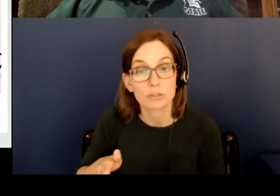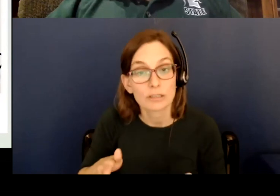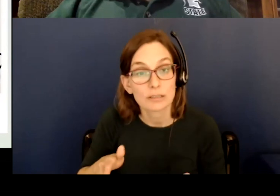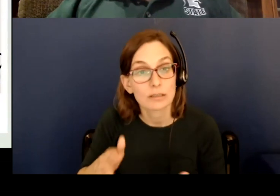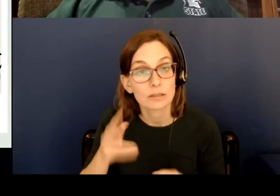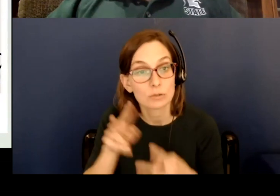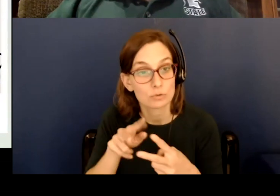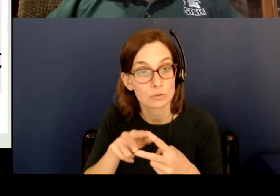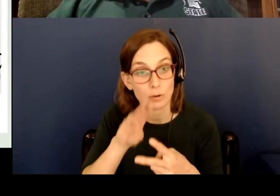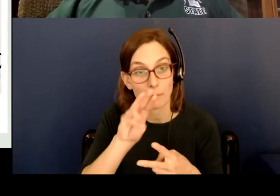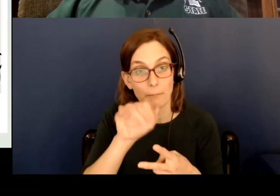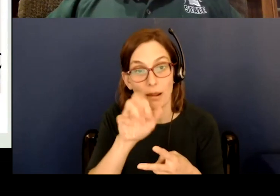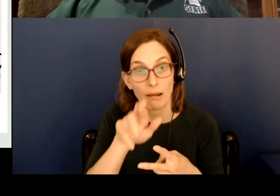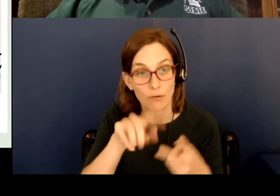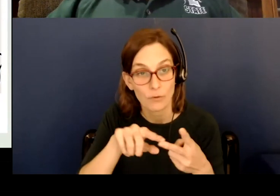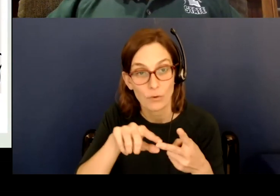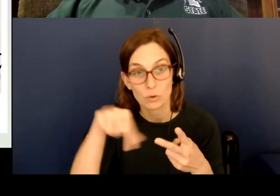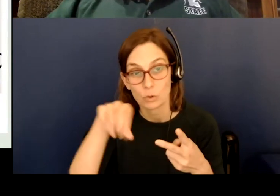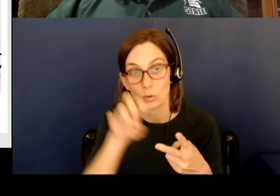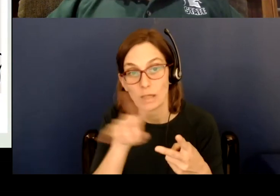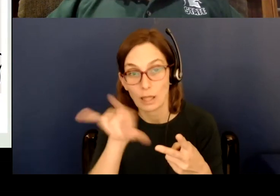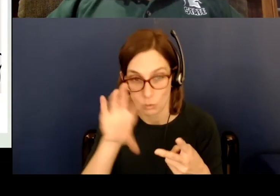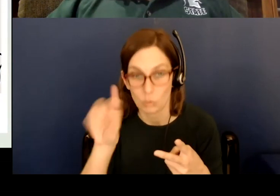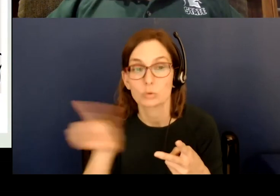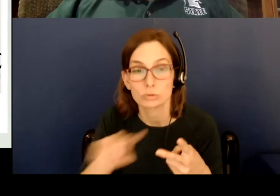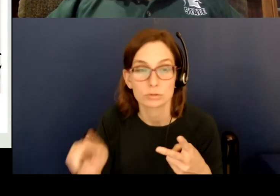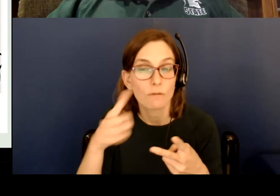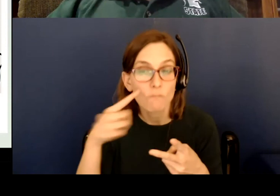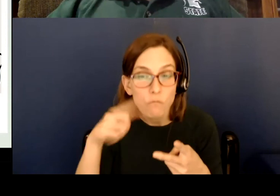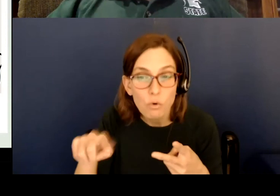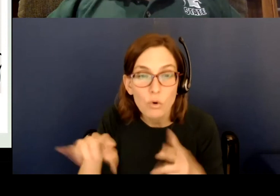Mayor and Didier Queloz, were for the discovery